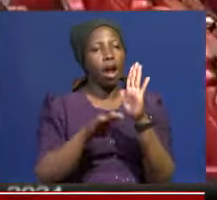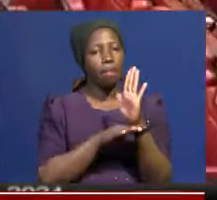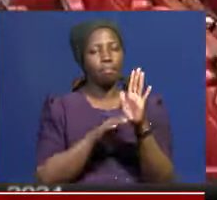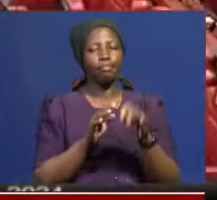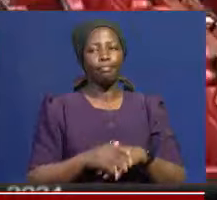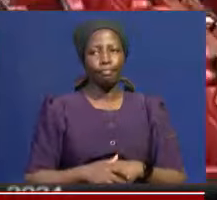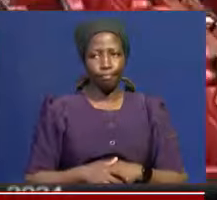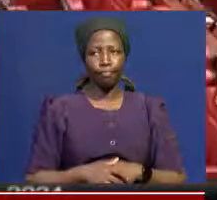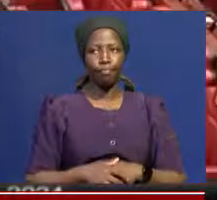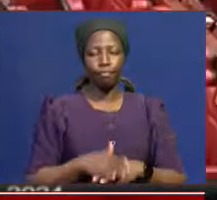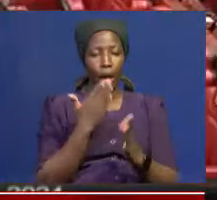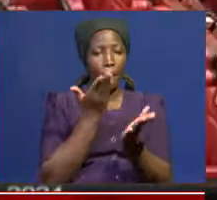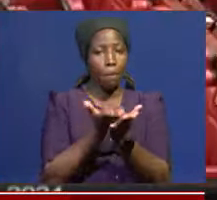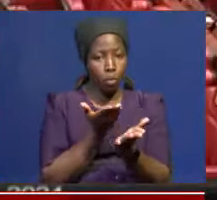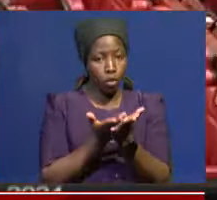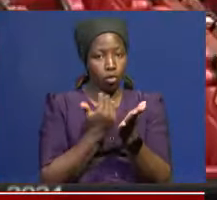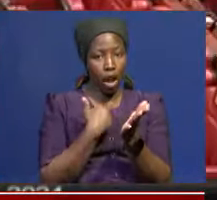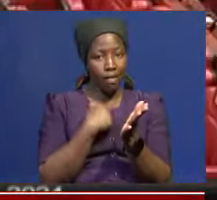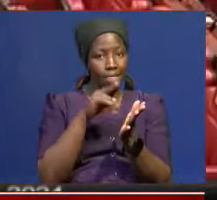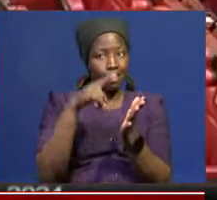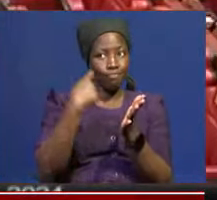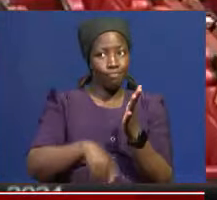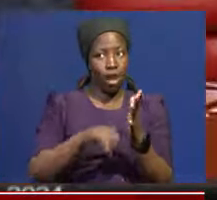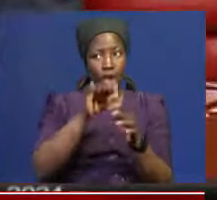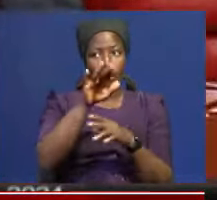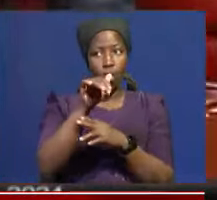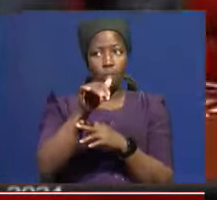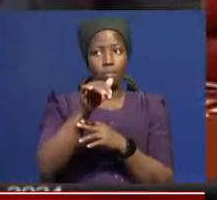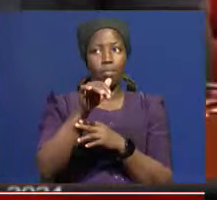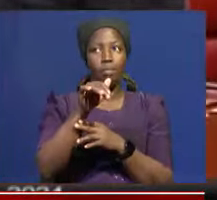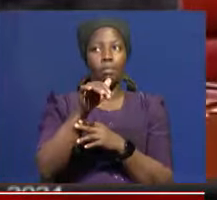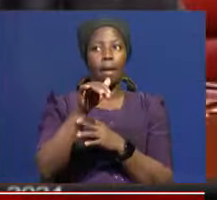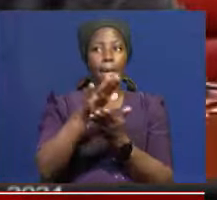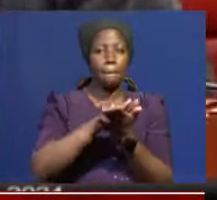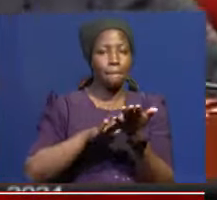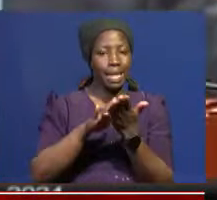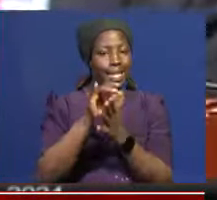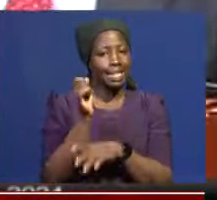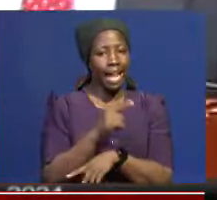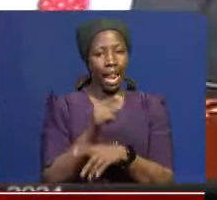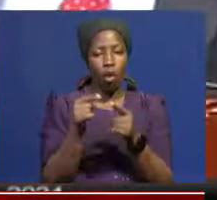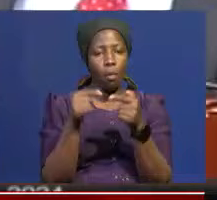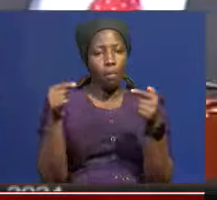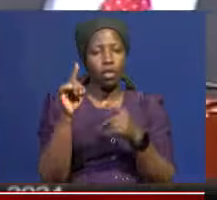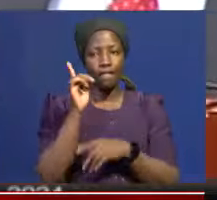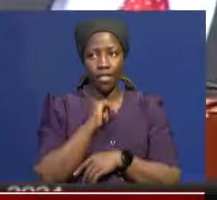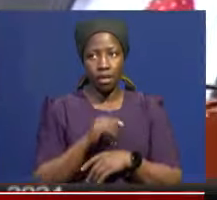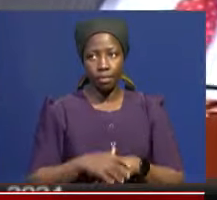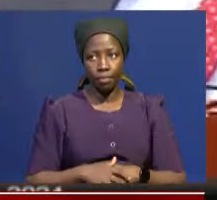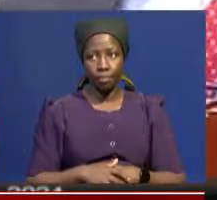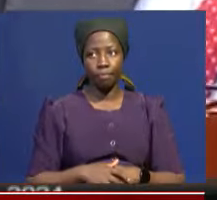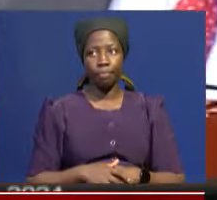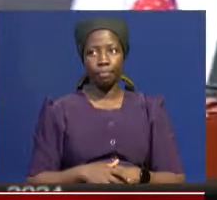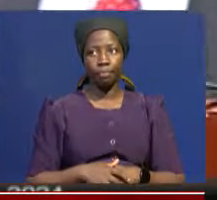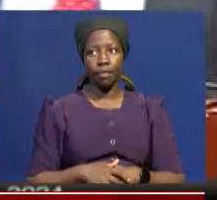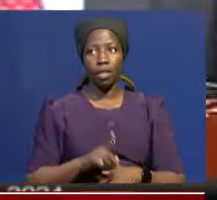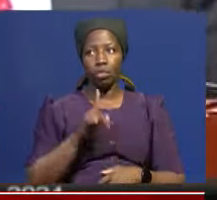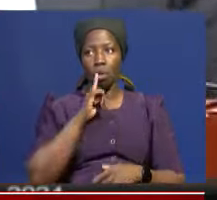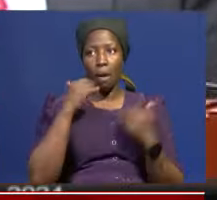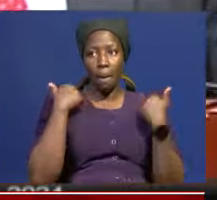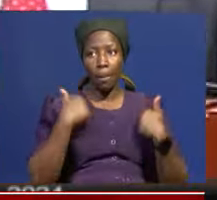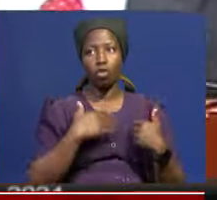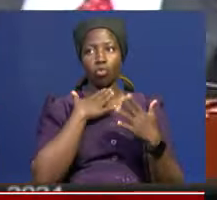deducted from the net or basic salary was opposed. We cannot be of equal in terms of deductions. So I want to